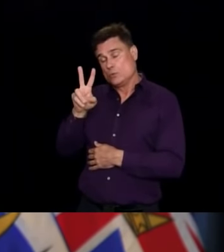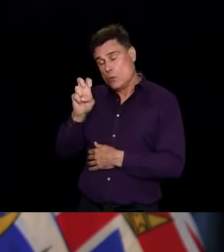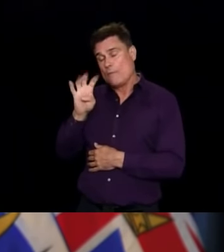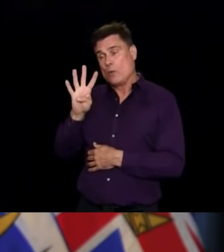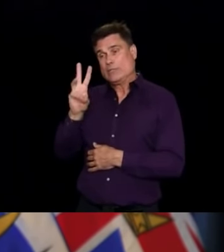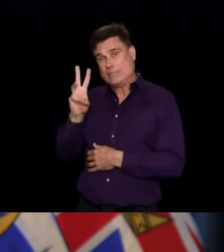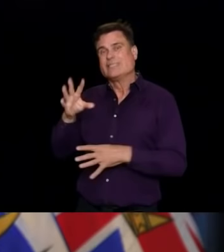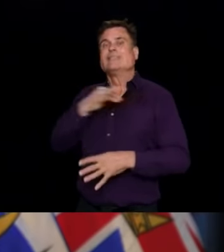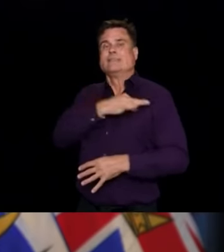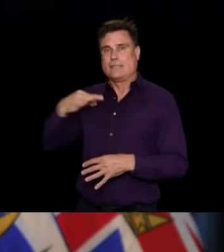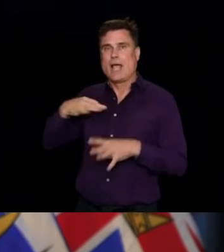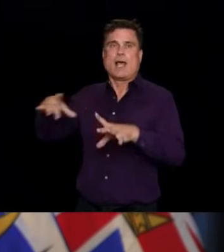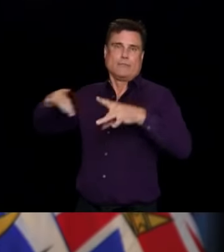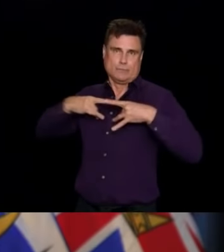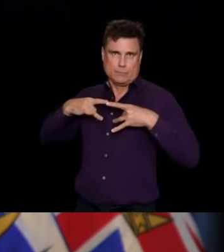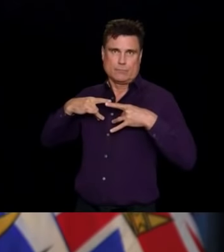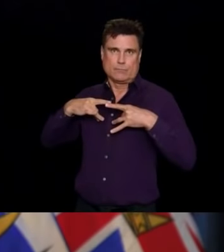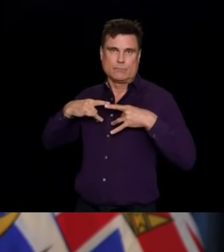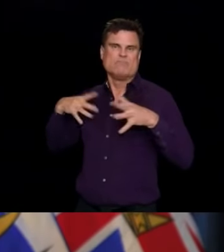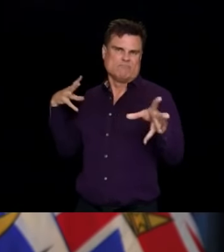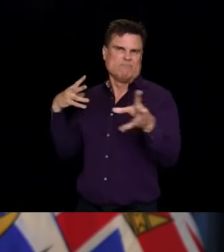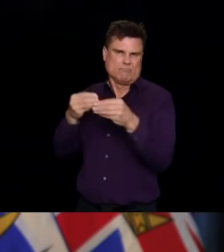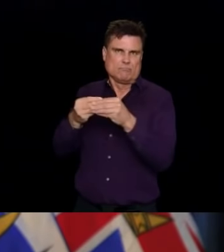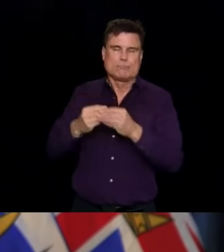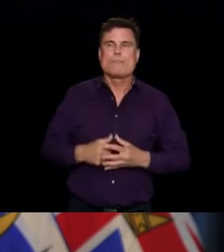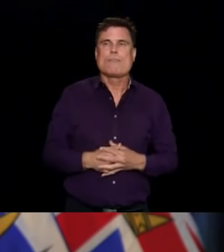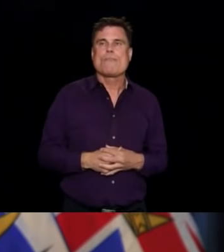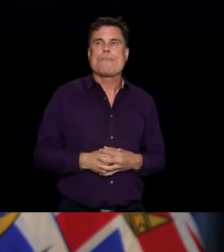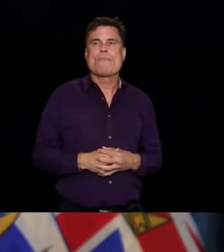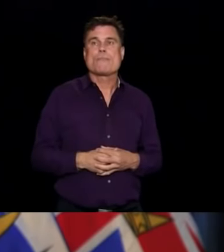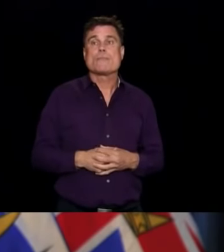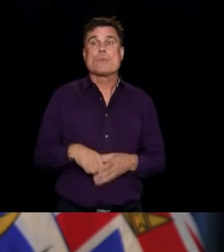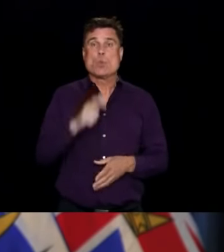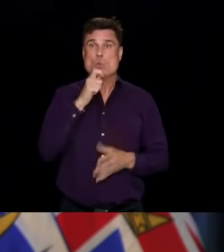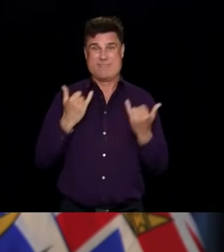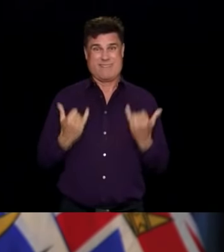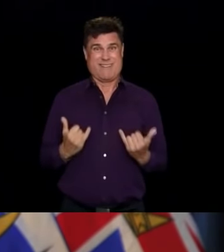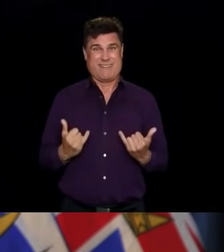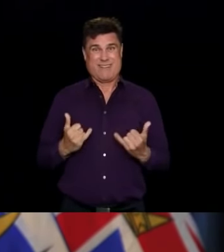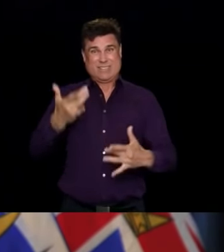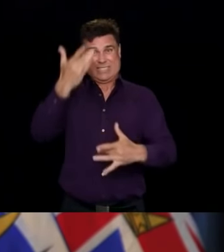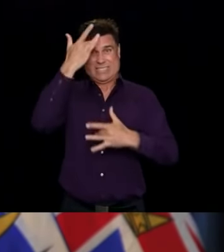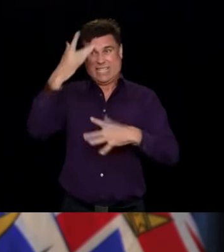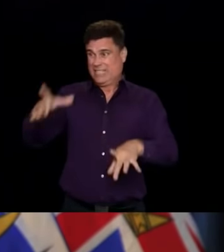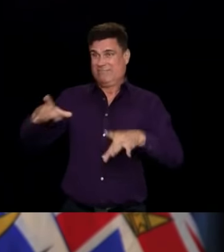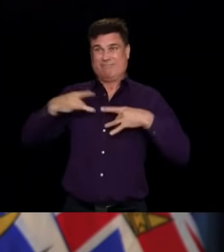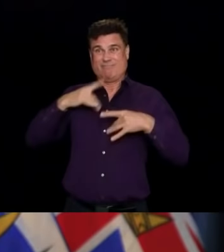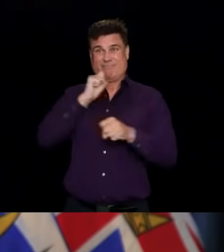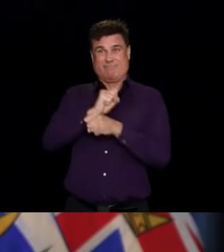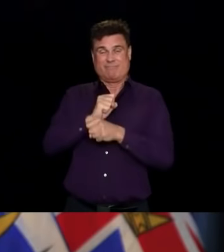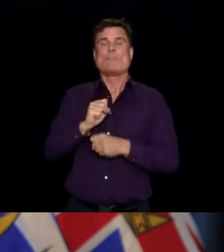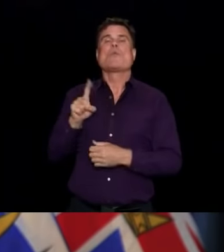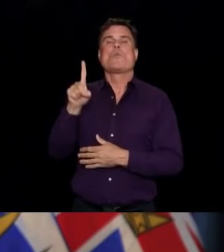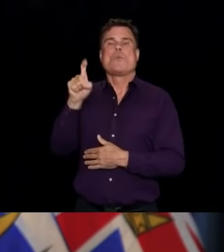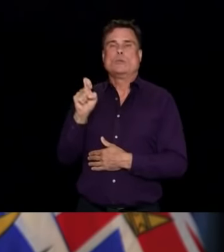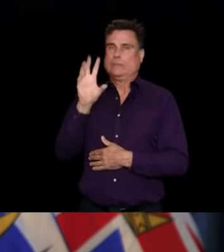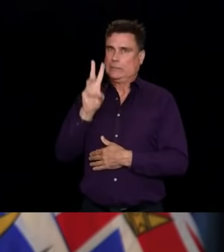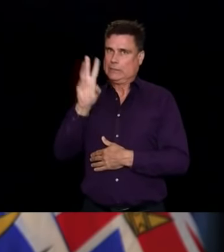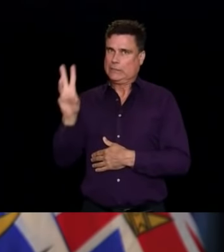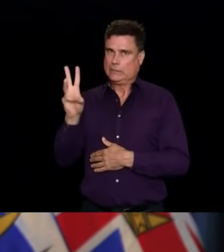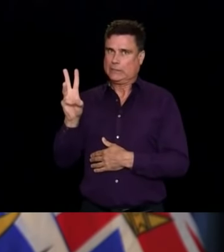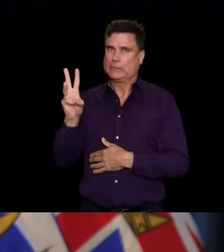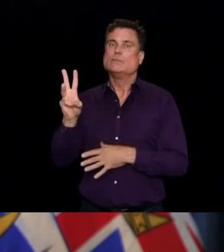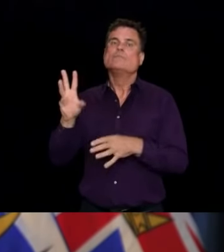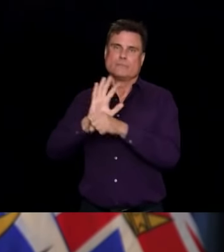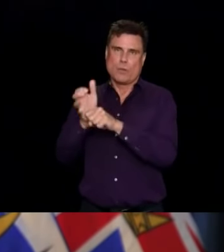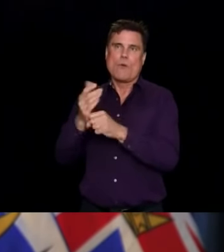with COVID-19. So we currently have 166 active cases, of whom